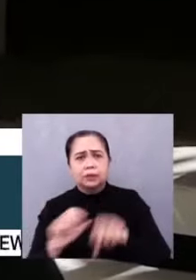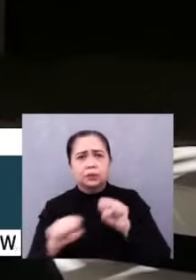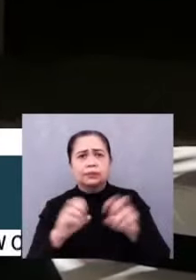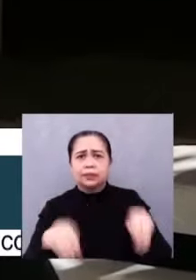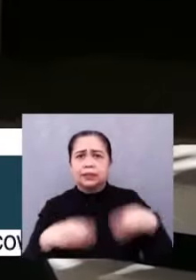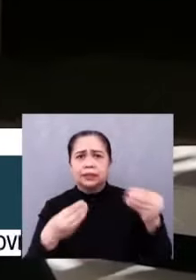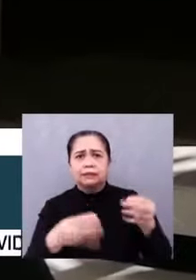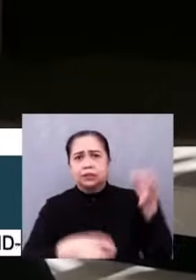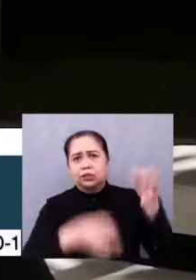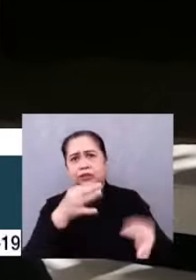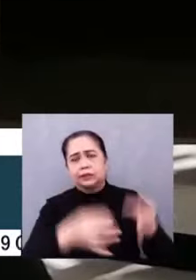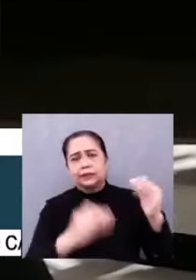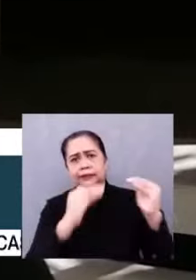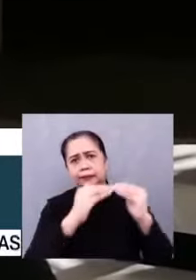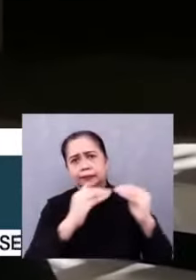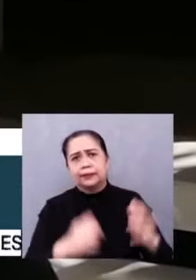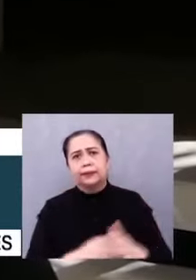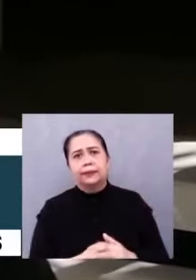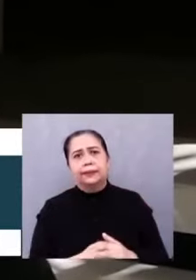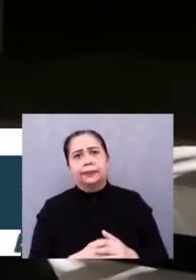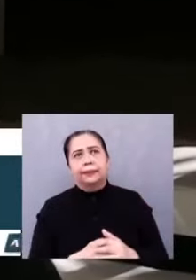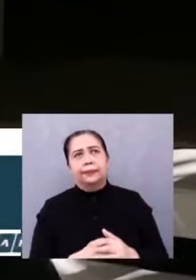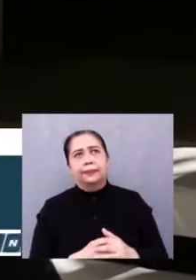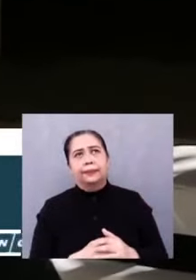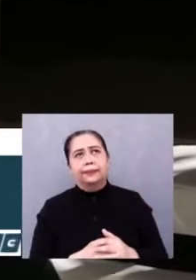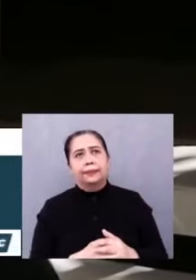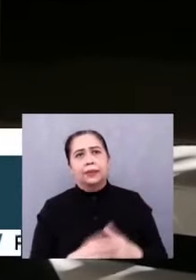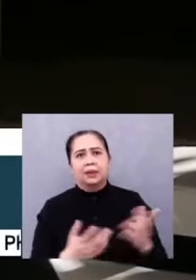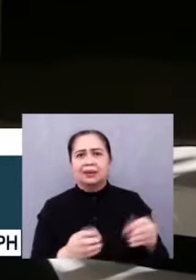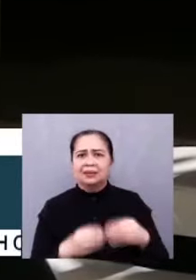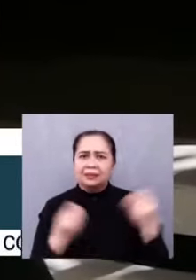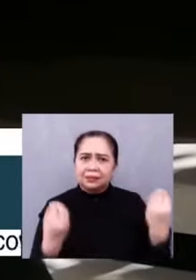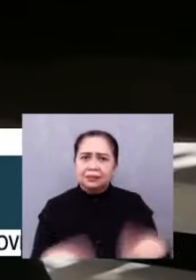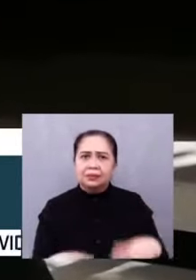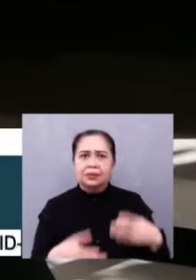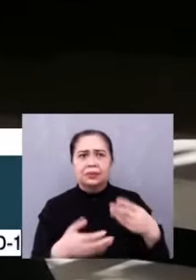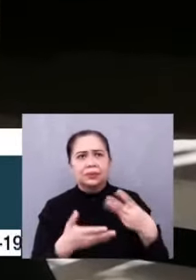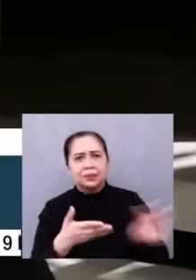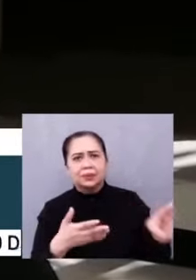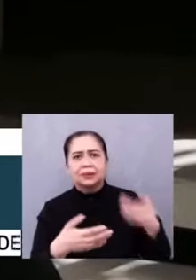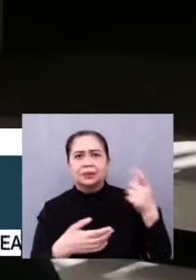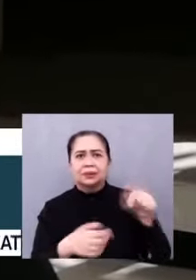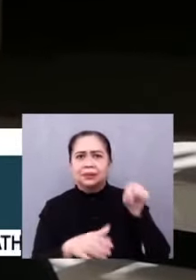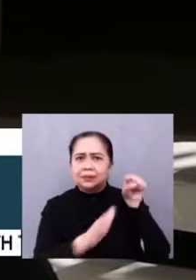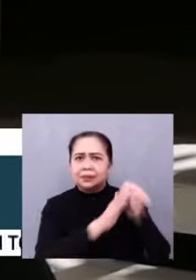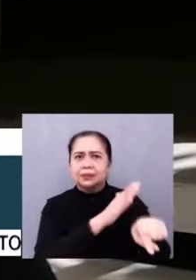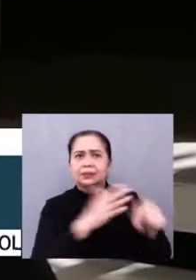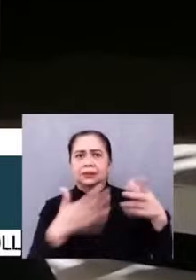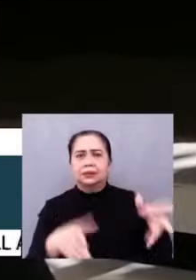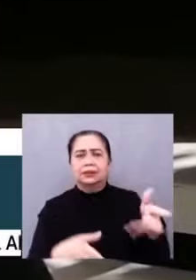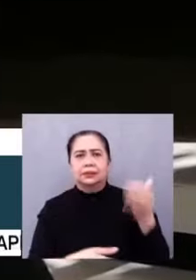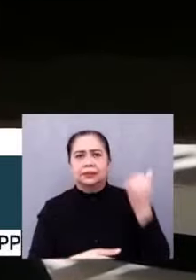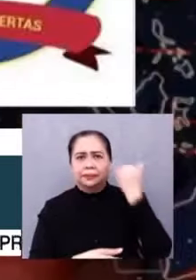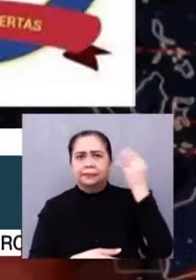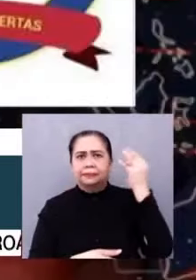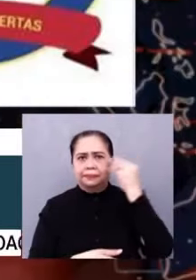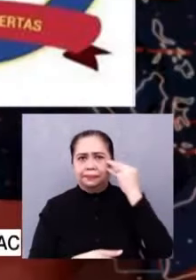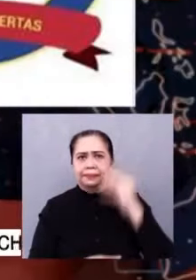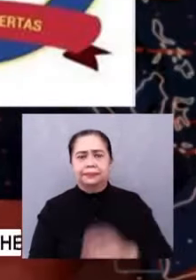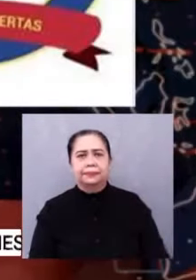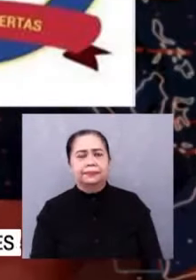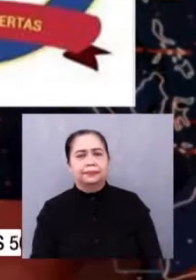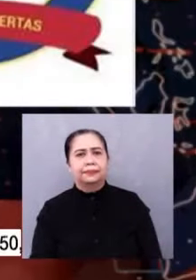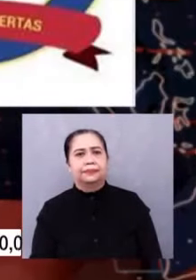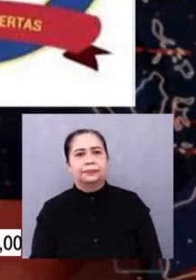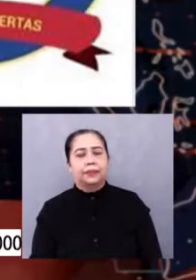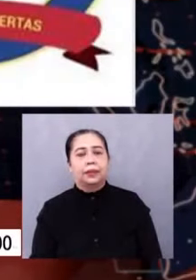hustisya ang walang saysay na pagpaslang kay Ginoong Jess Malabanan. The